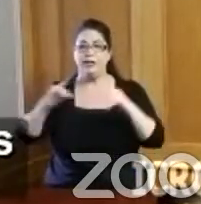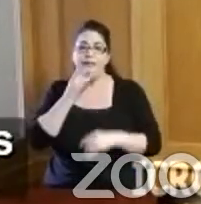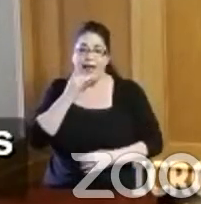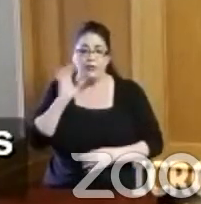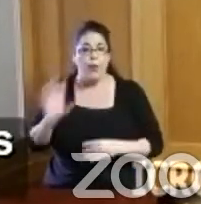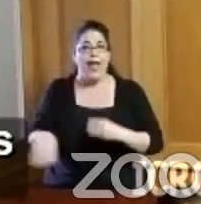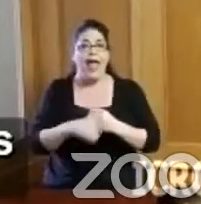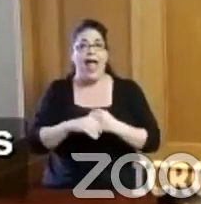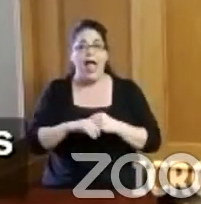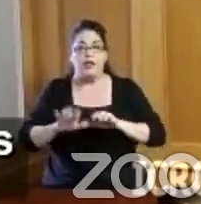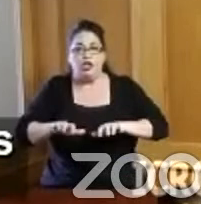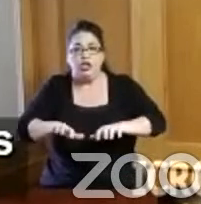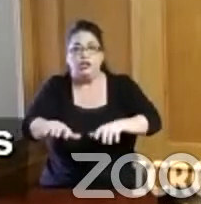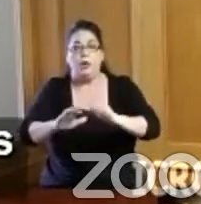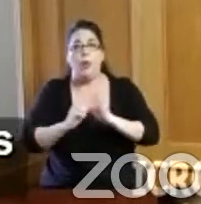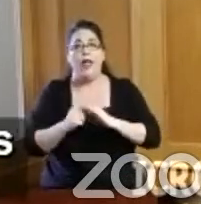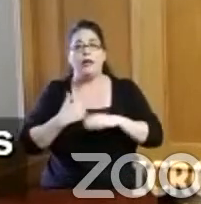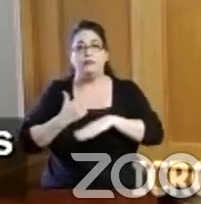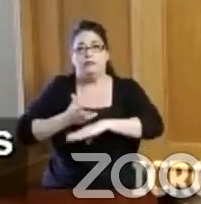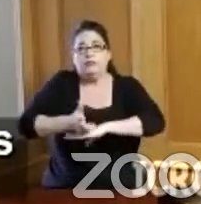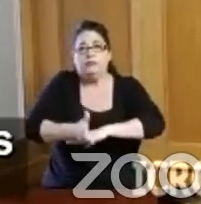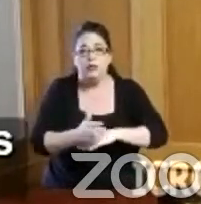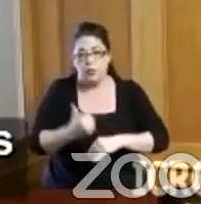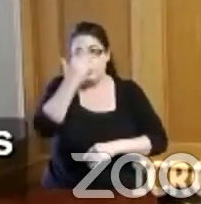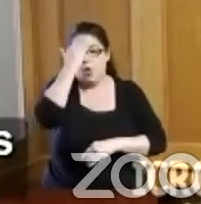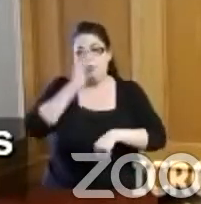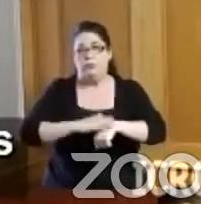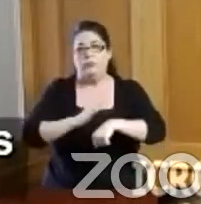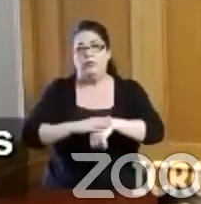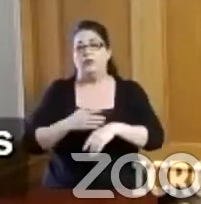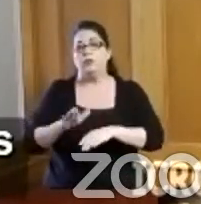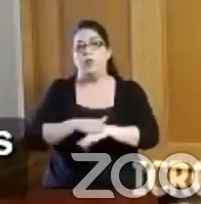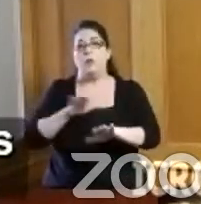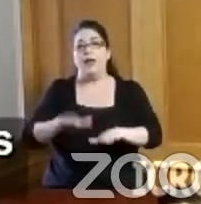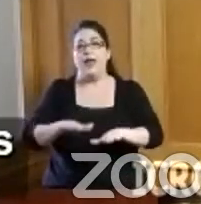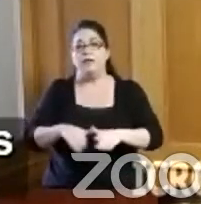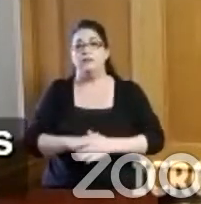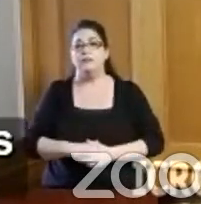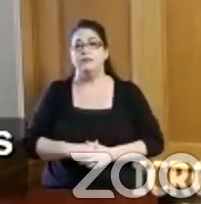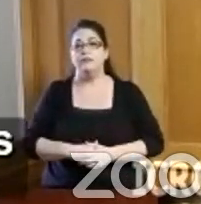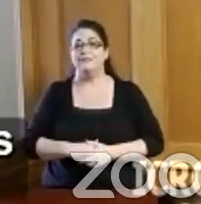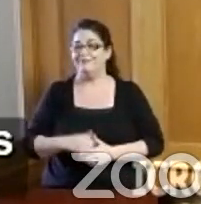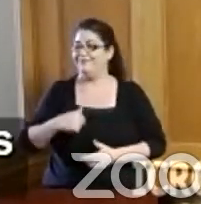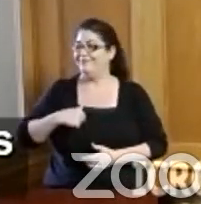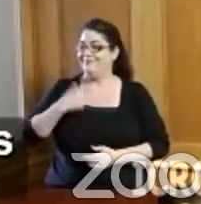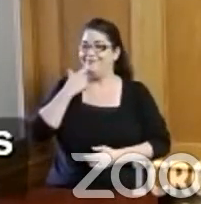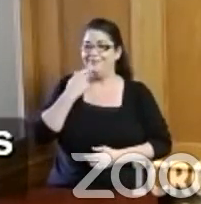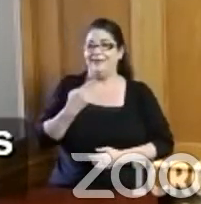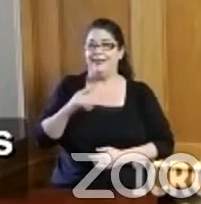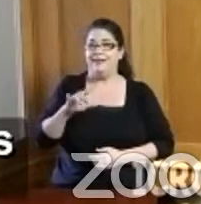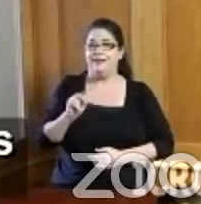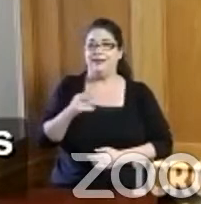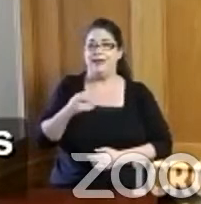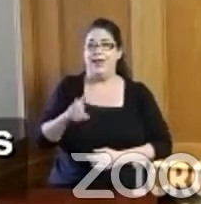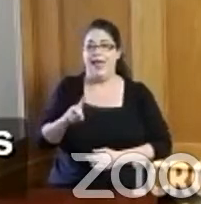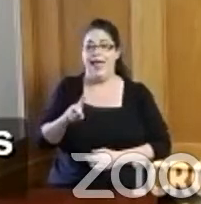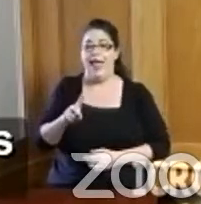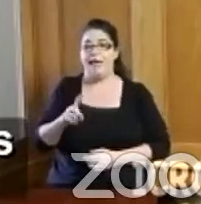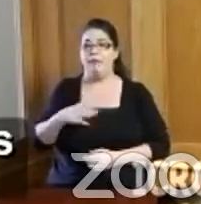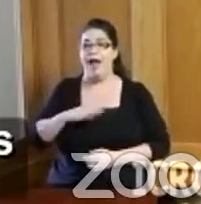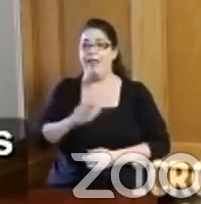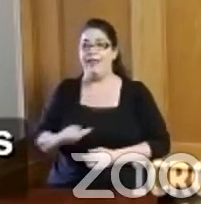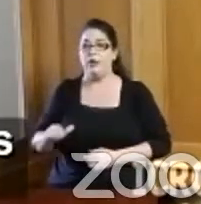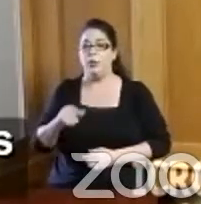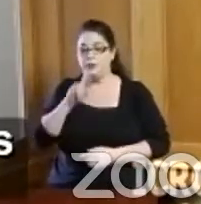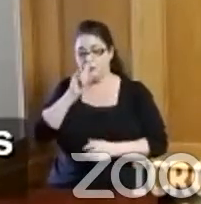So that safety issue really is a non-issue. I was taking my little ones at Hilton Head, and we're crossing